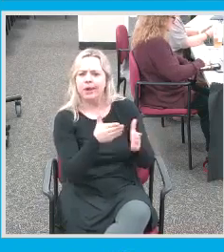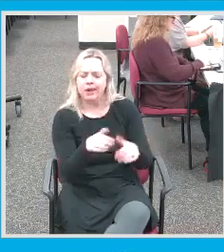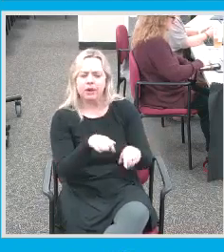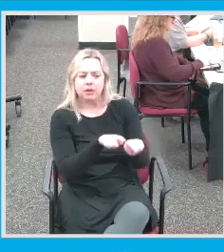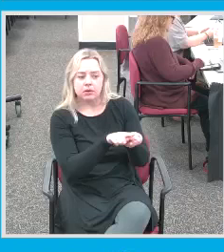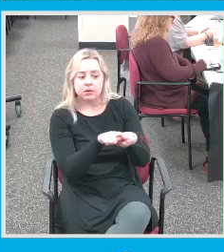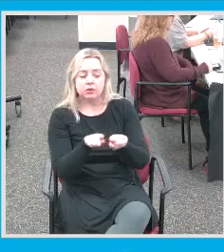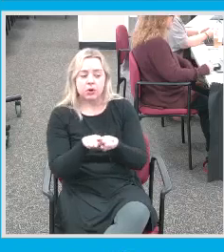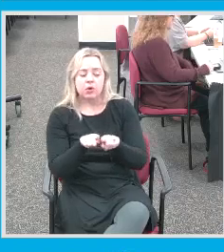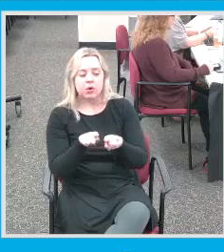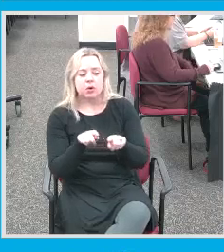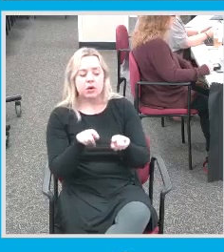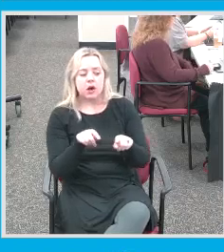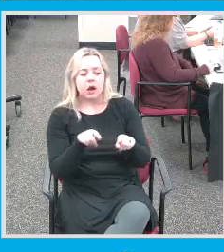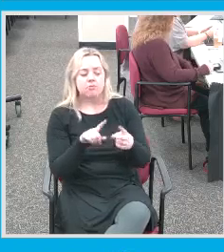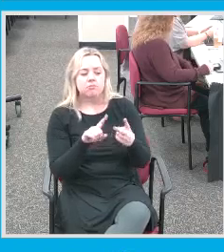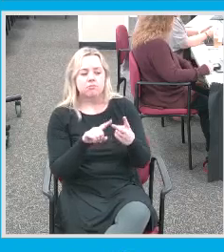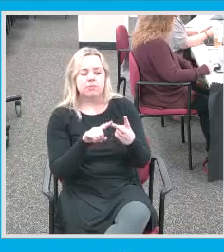risk of suicide.